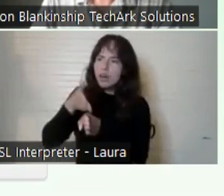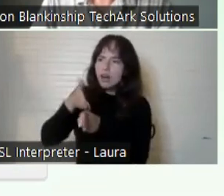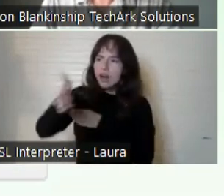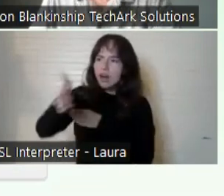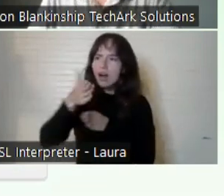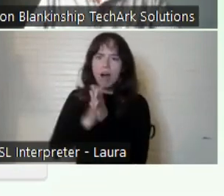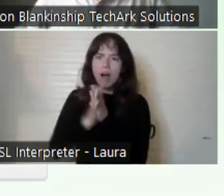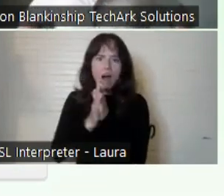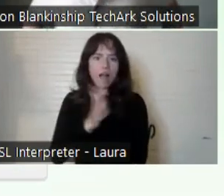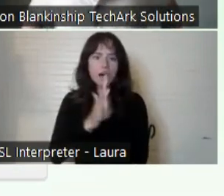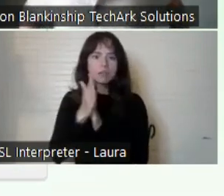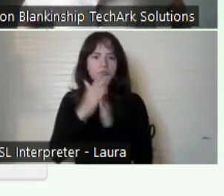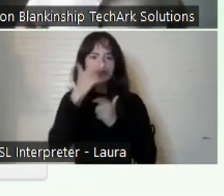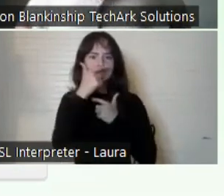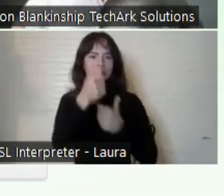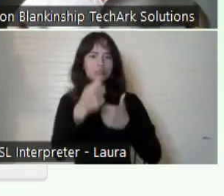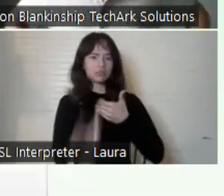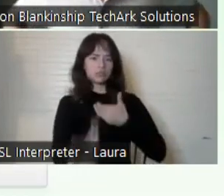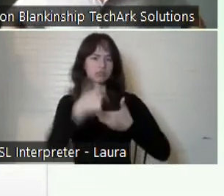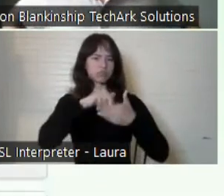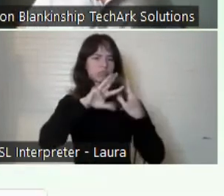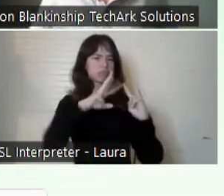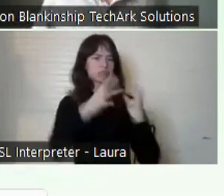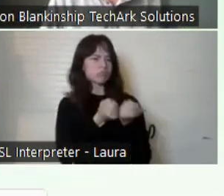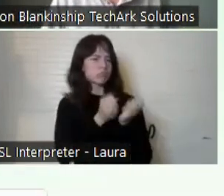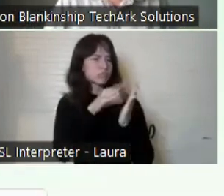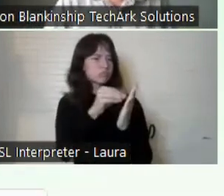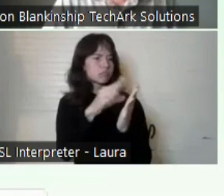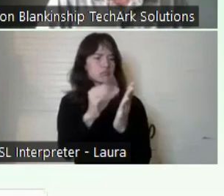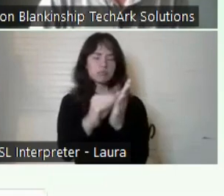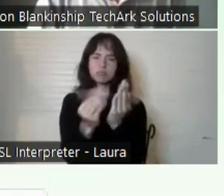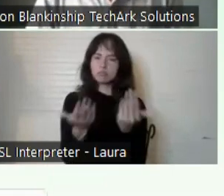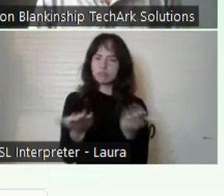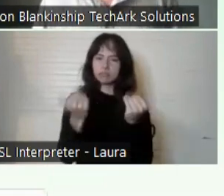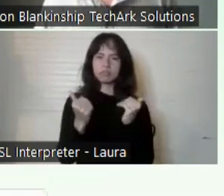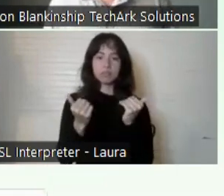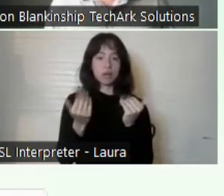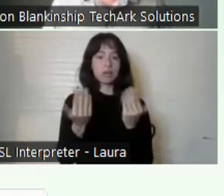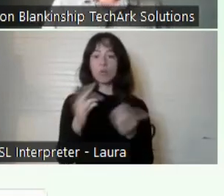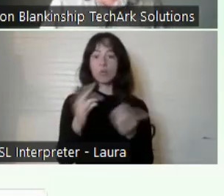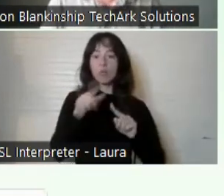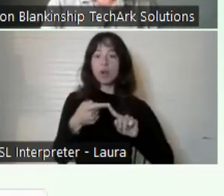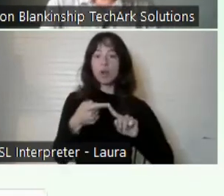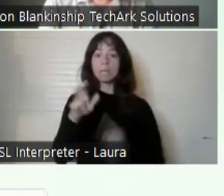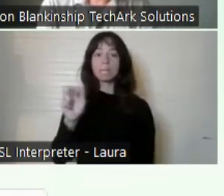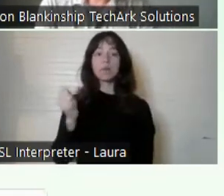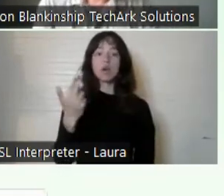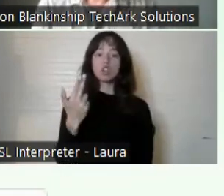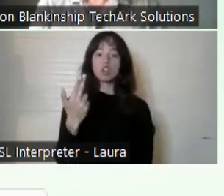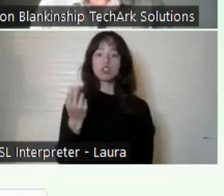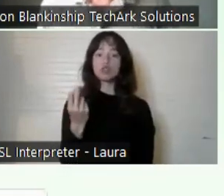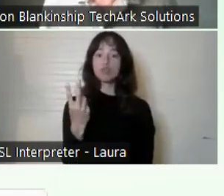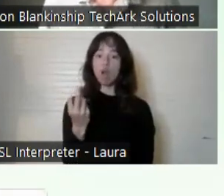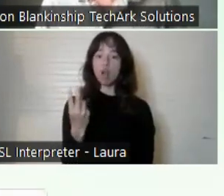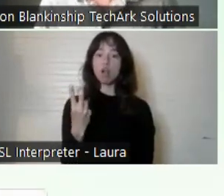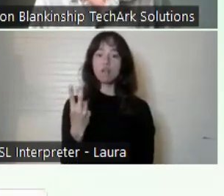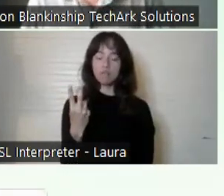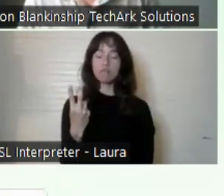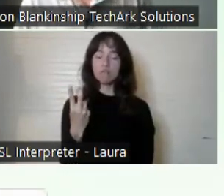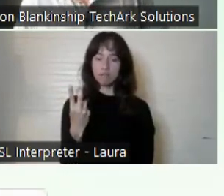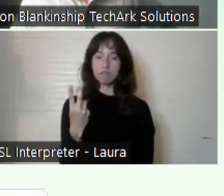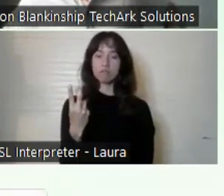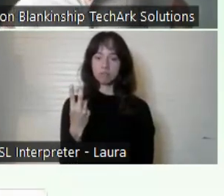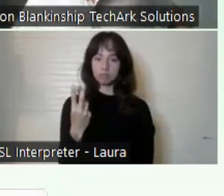link and pass it around the school, we'd love to have you join us live on March 12th. The second thing I want to mention before we get into